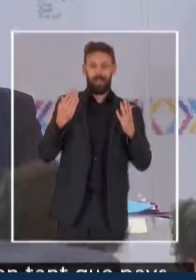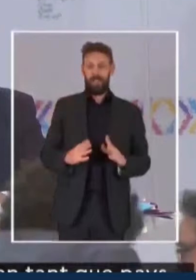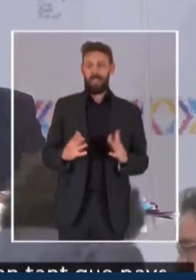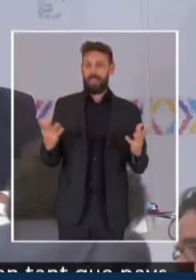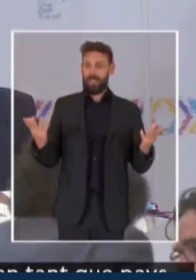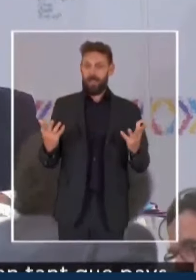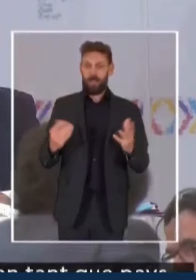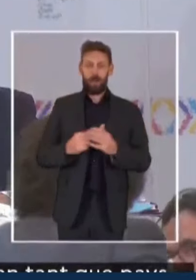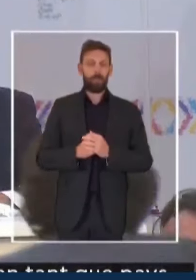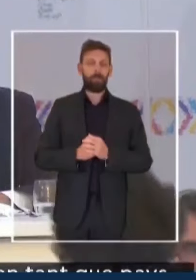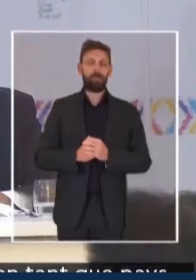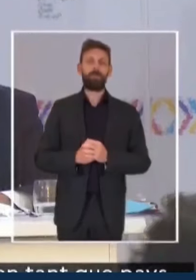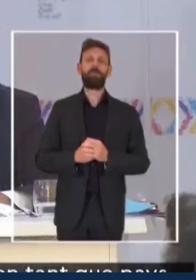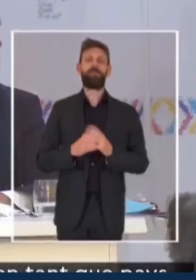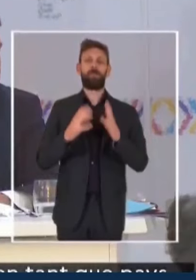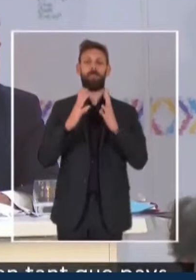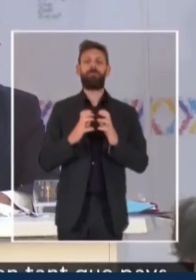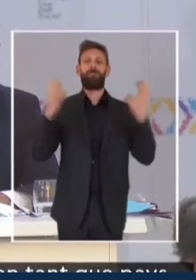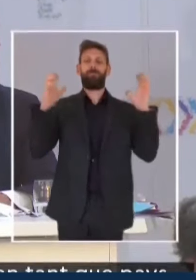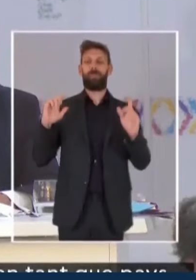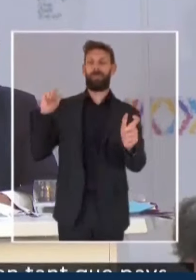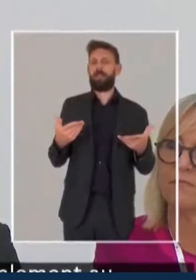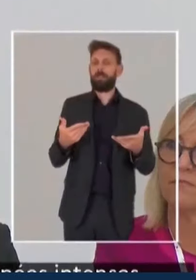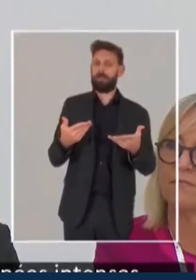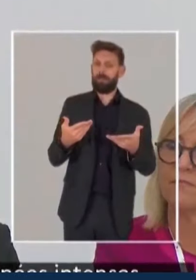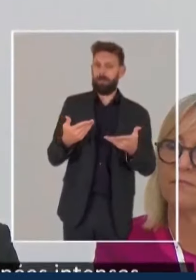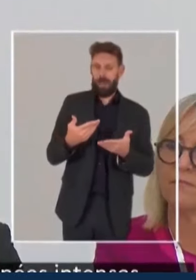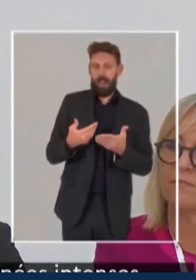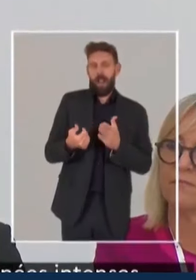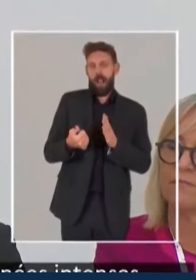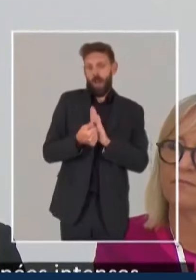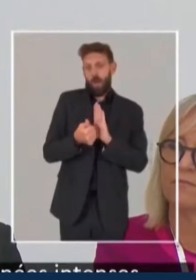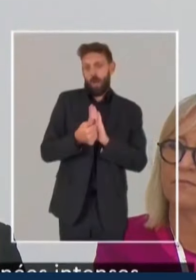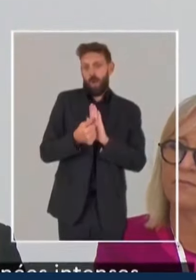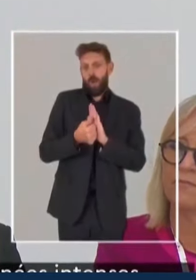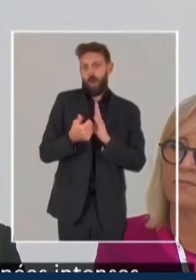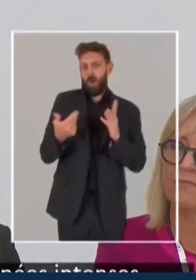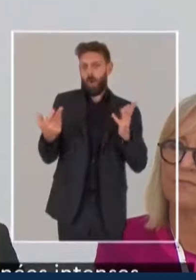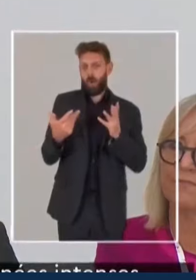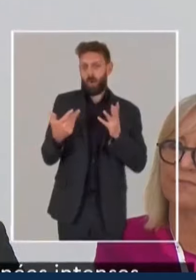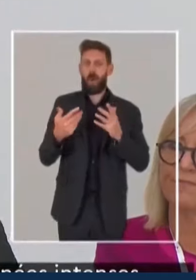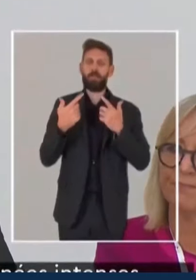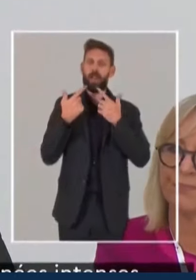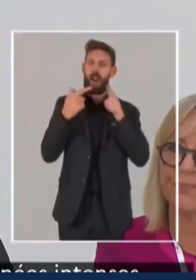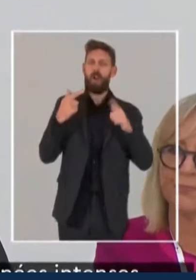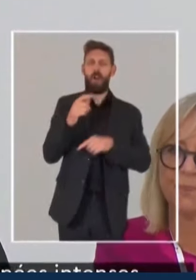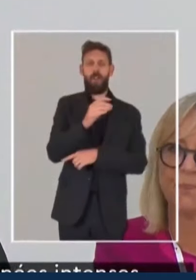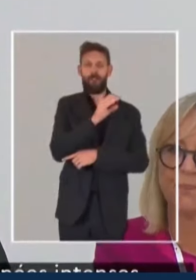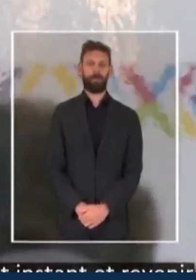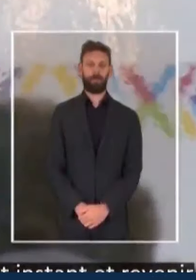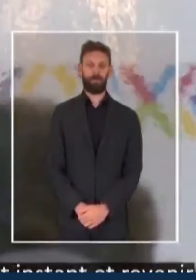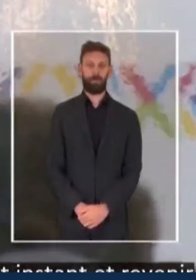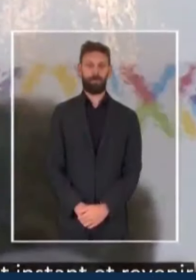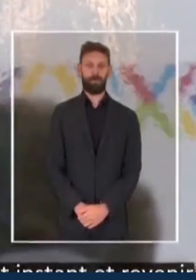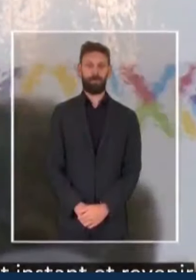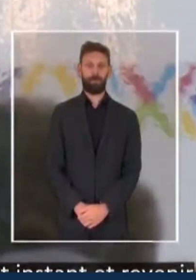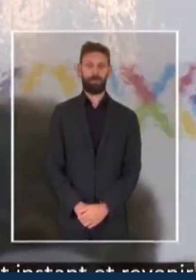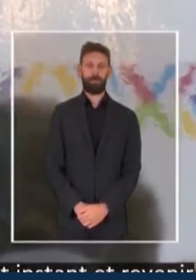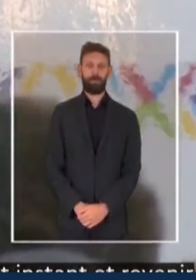later an observer. The next summit of La Francophonie will be held in Cambodia in 2026.